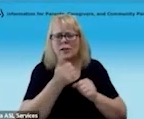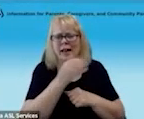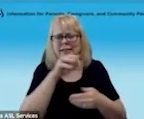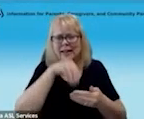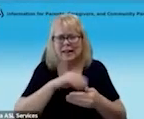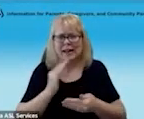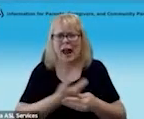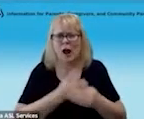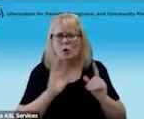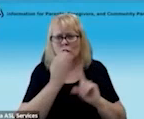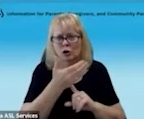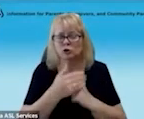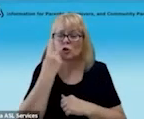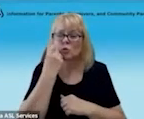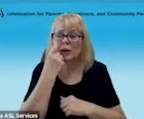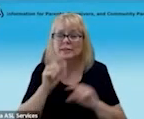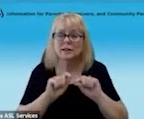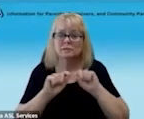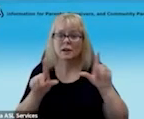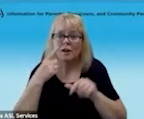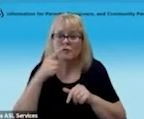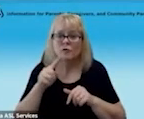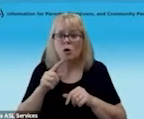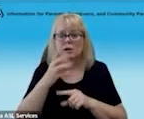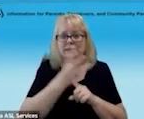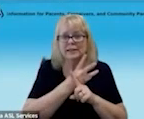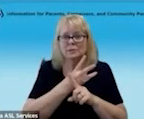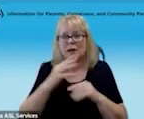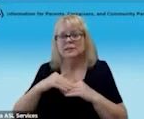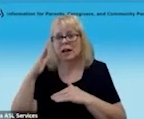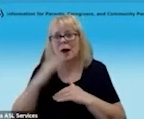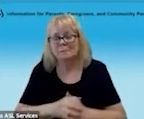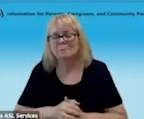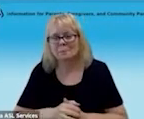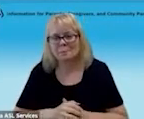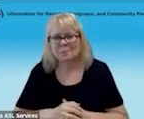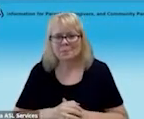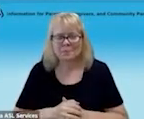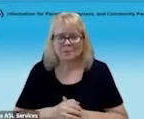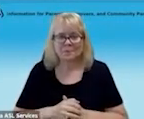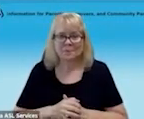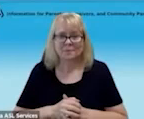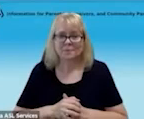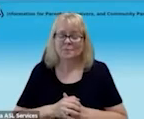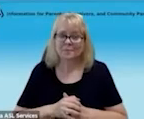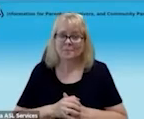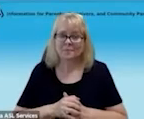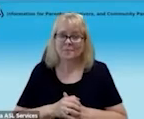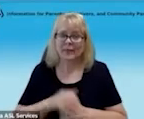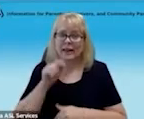This is one of our more recent photos. I really love this one. It says, don't weave COVID-19 into our culture. And this is